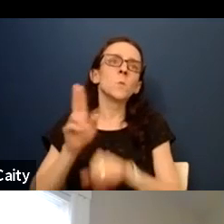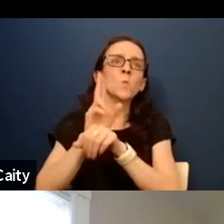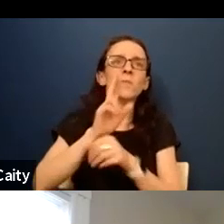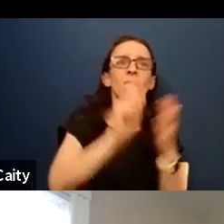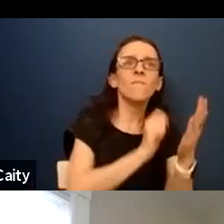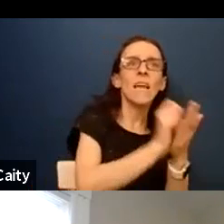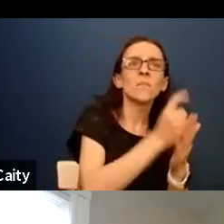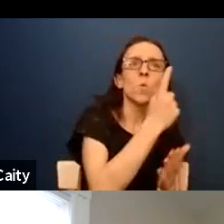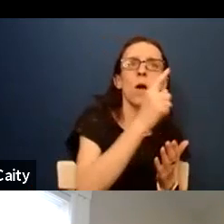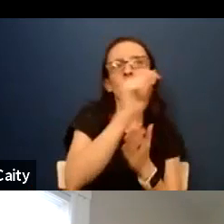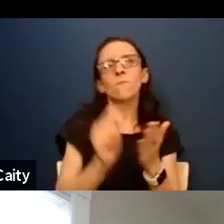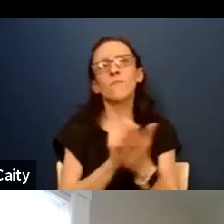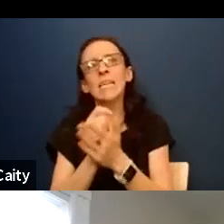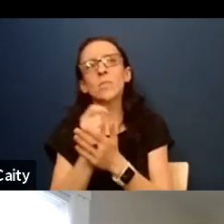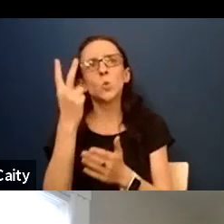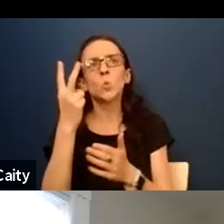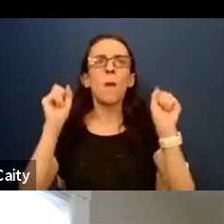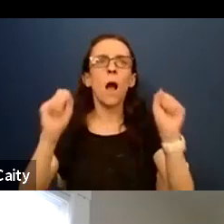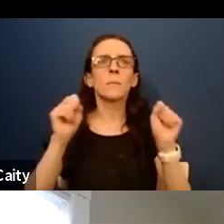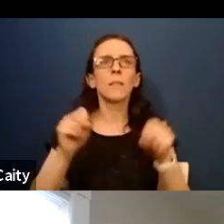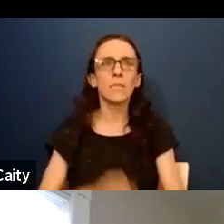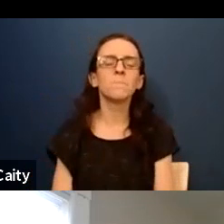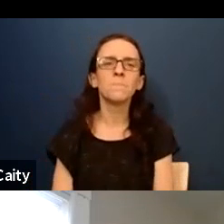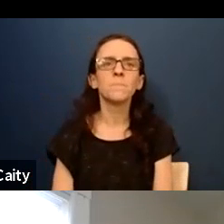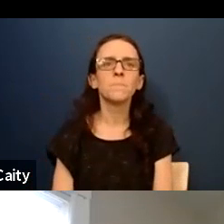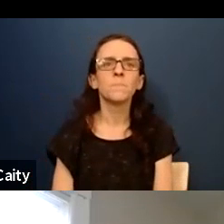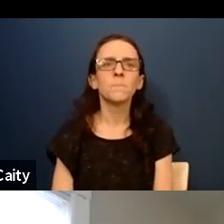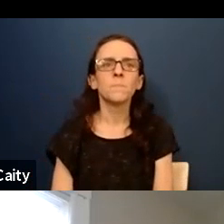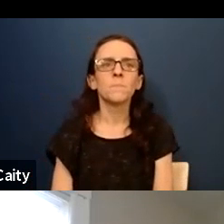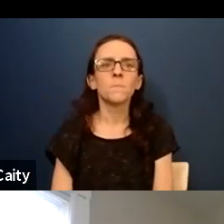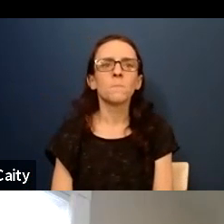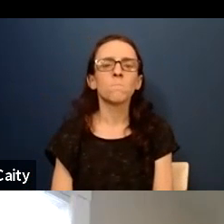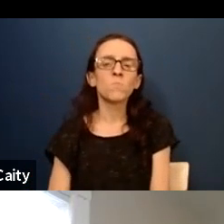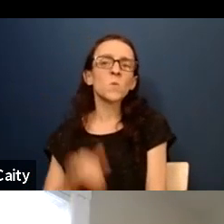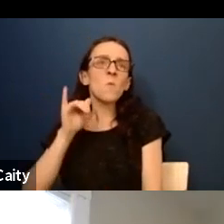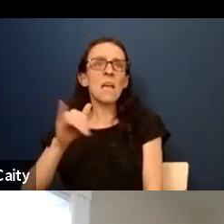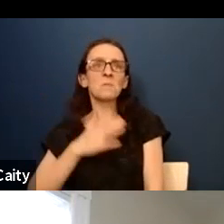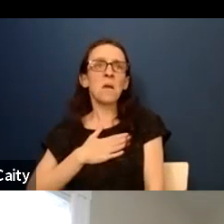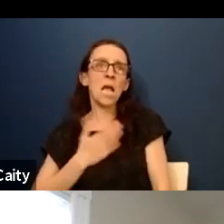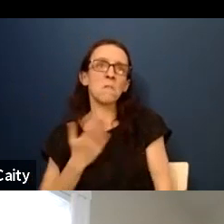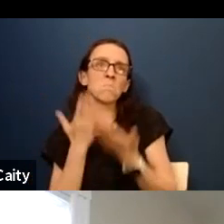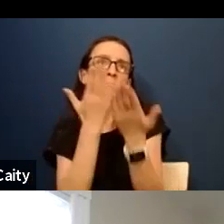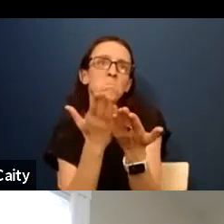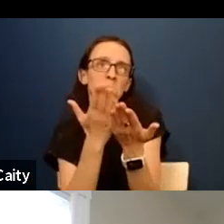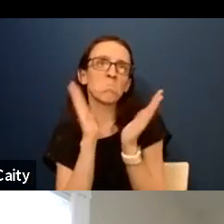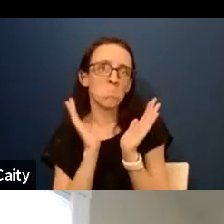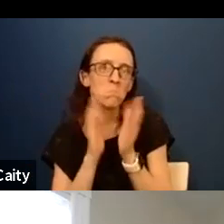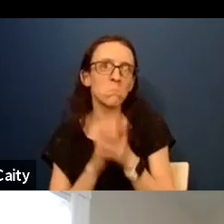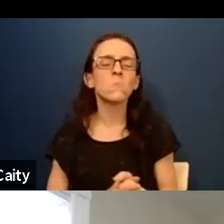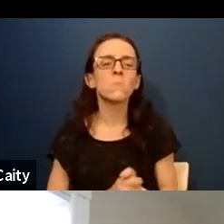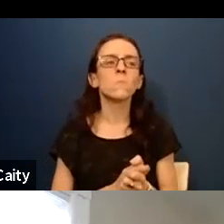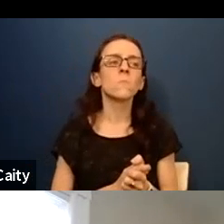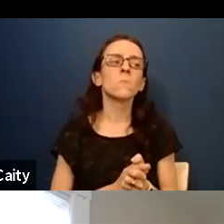1, phase 2 possibility. And I offer that as a suggestion. And I